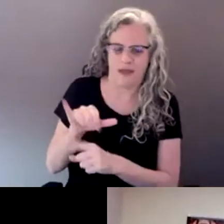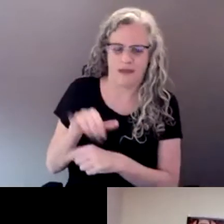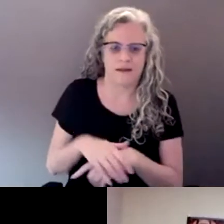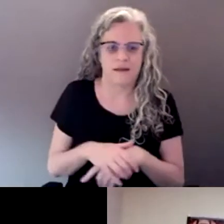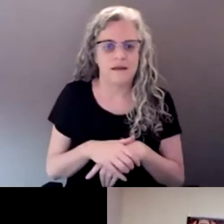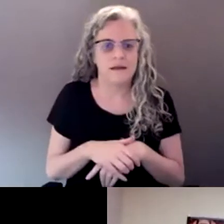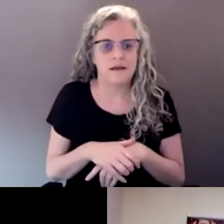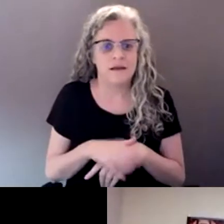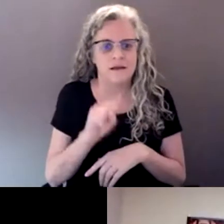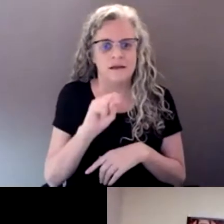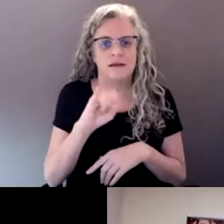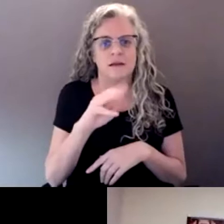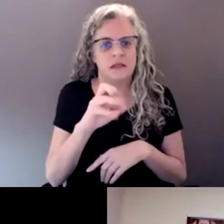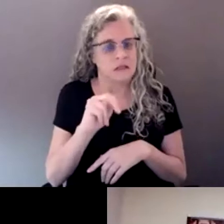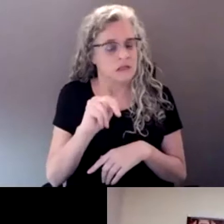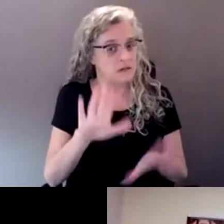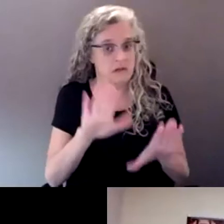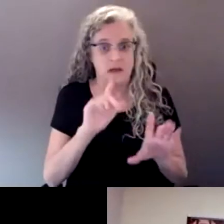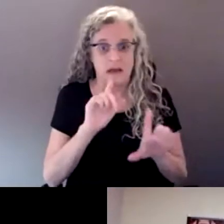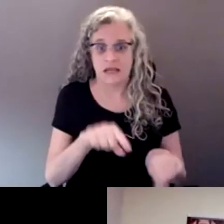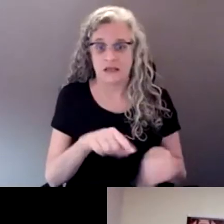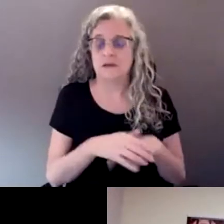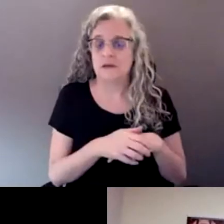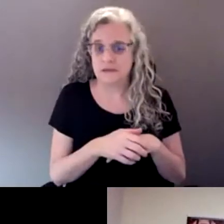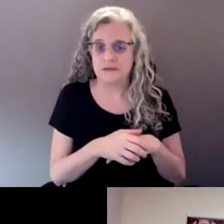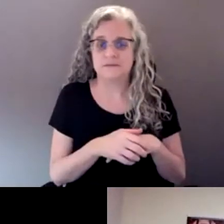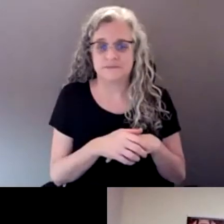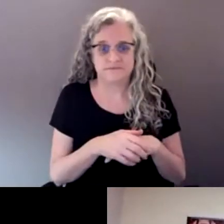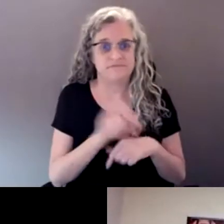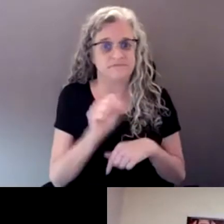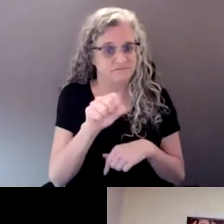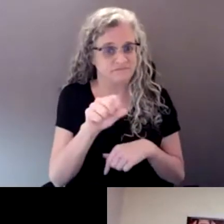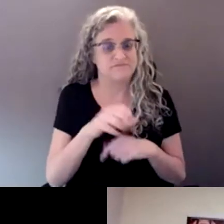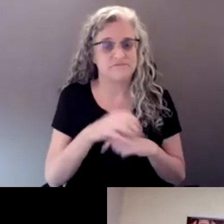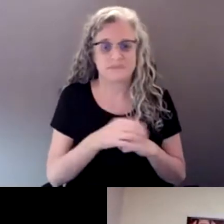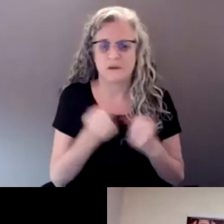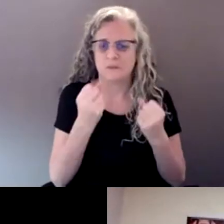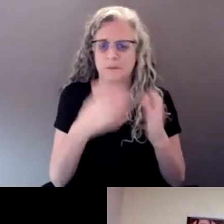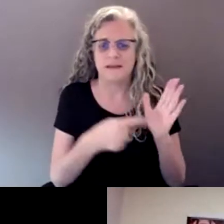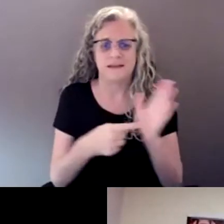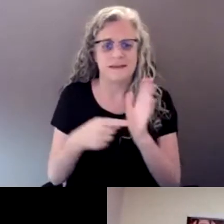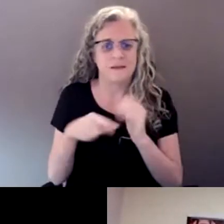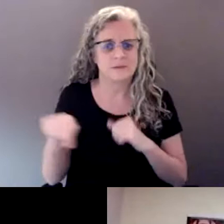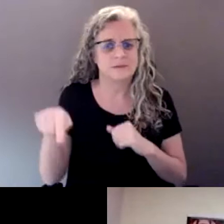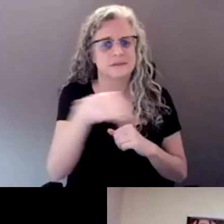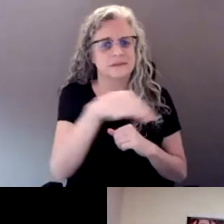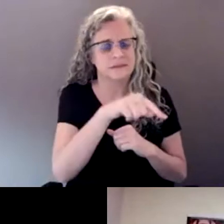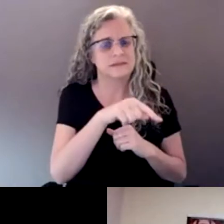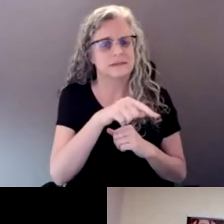excellent answer. And there's no doubt that there are plenty of examples that we can